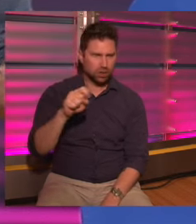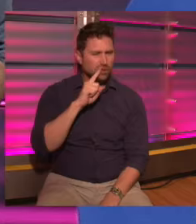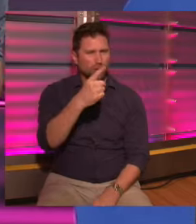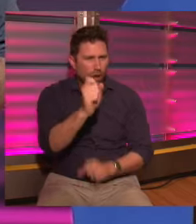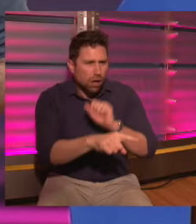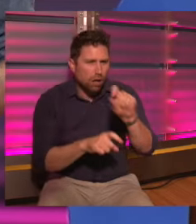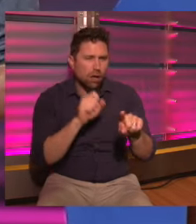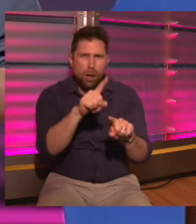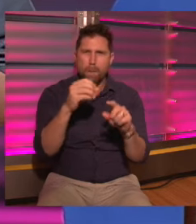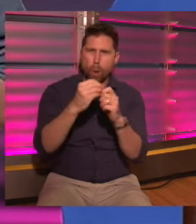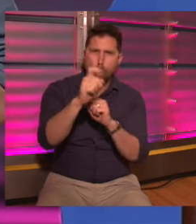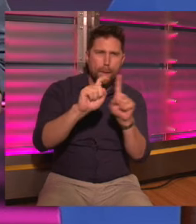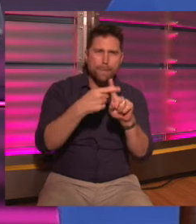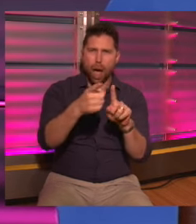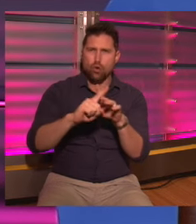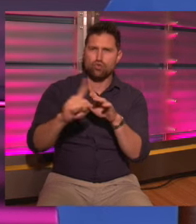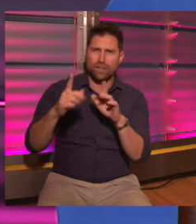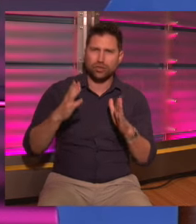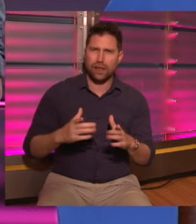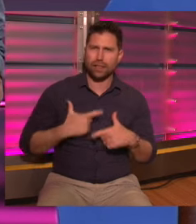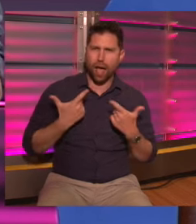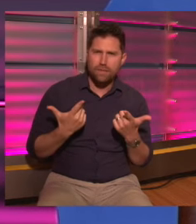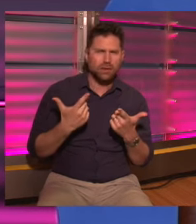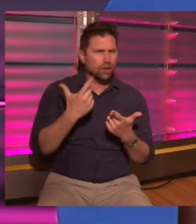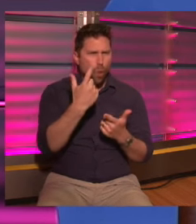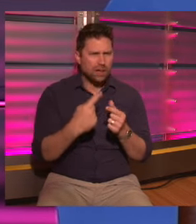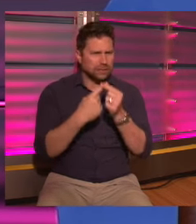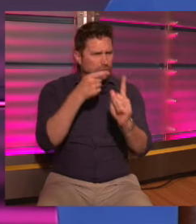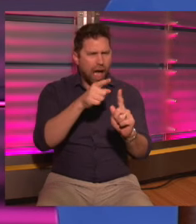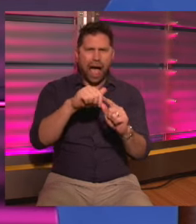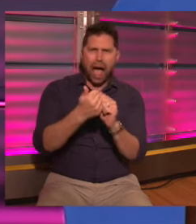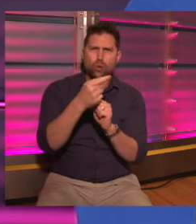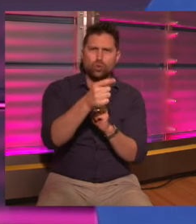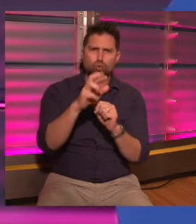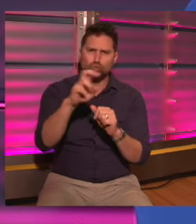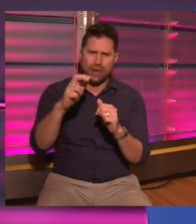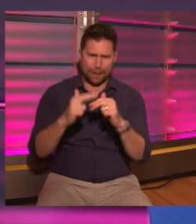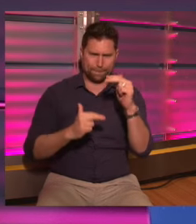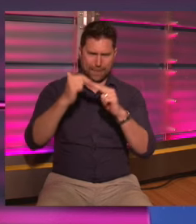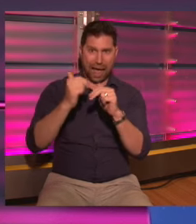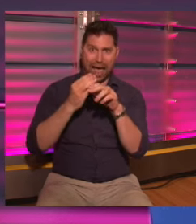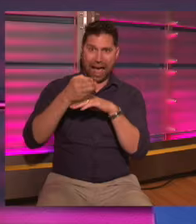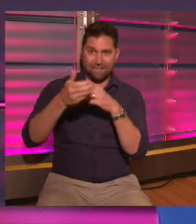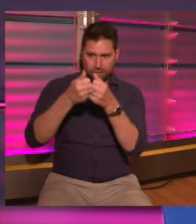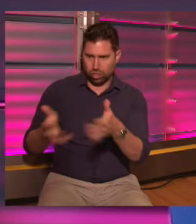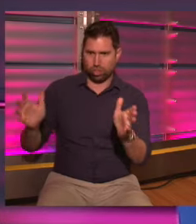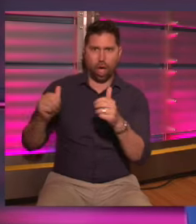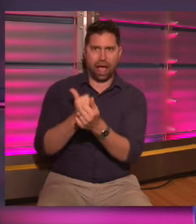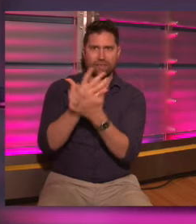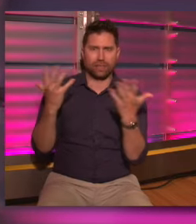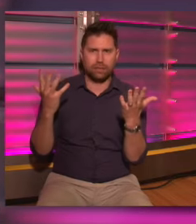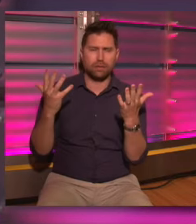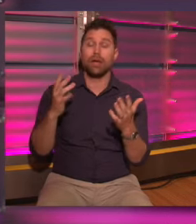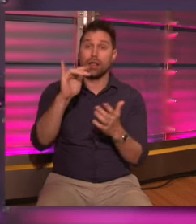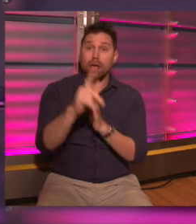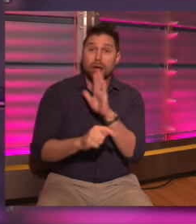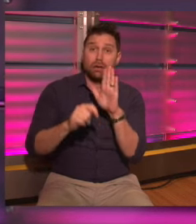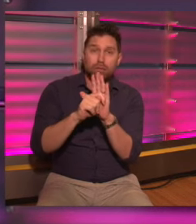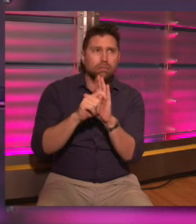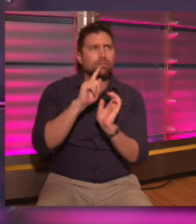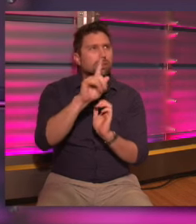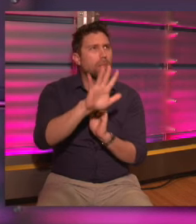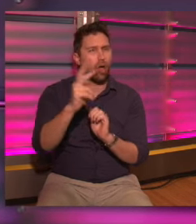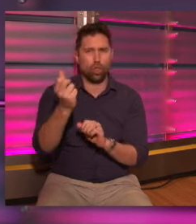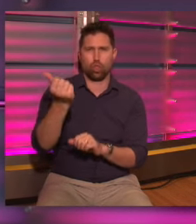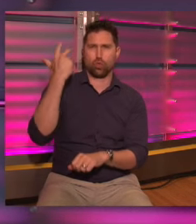around a refugee's life. You know, how, and this one especially, you know, how do you rebuild after you've lost everything? And at the time, this was about